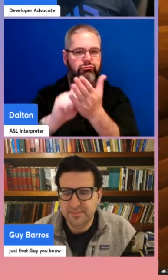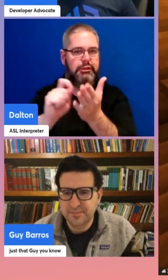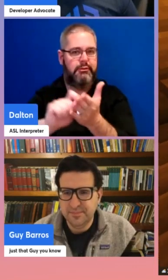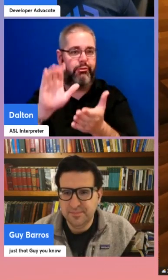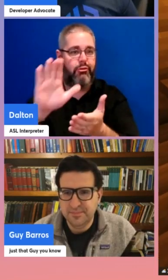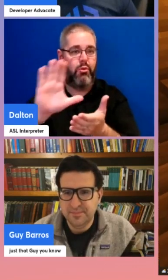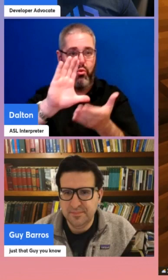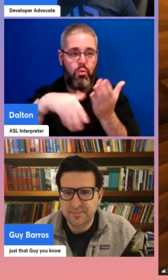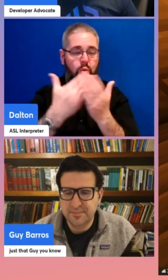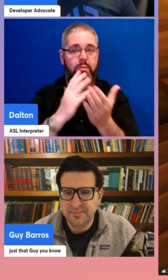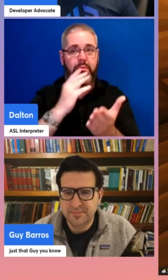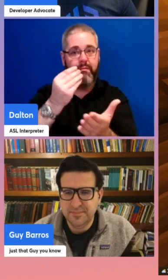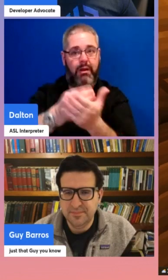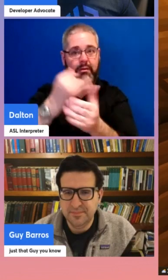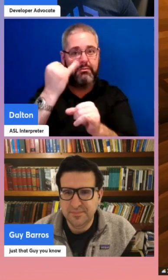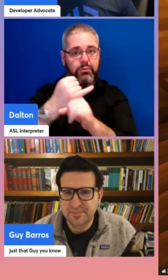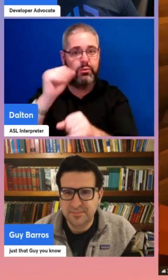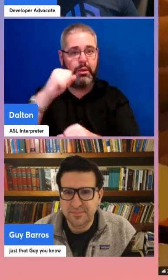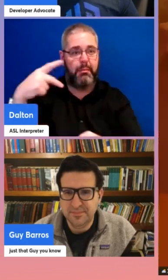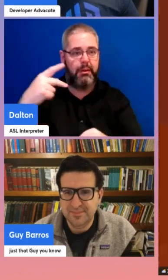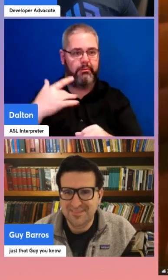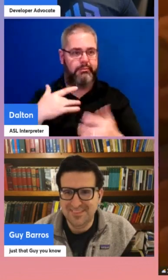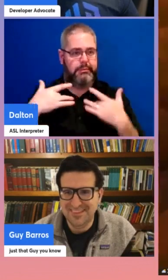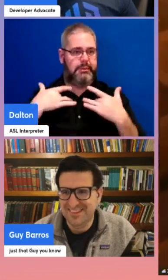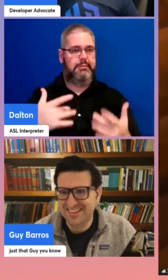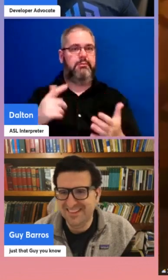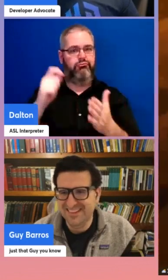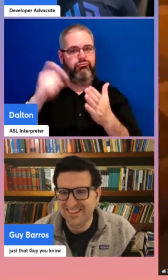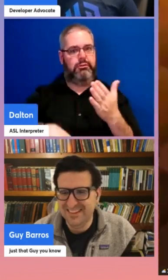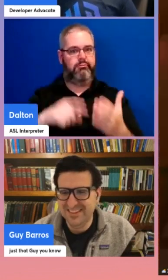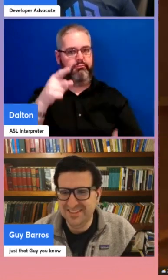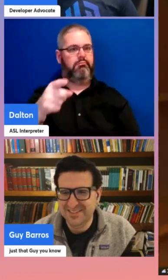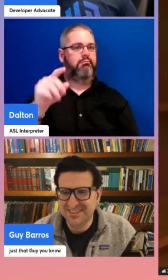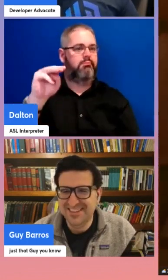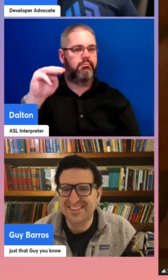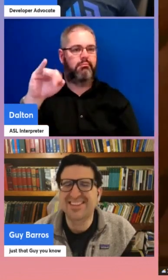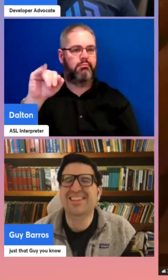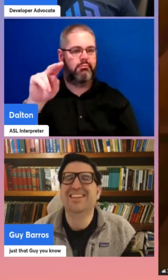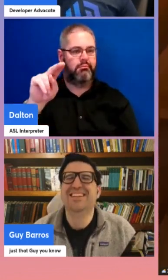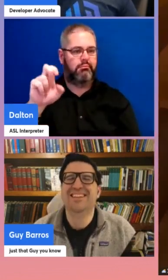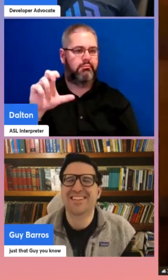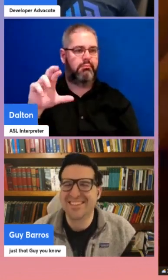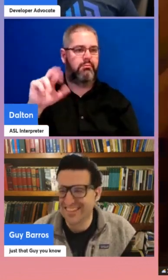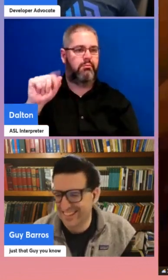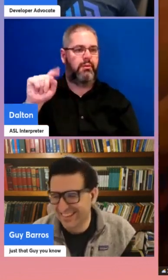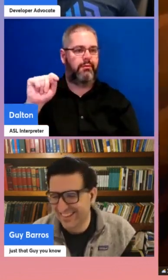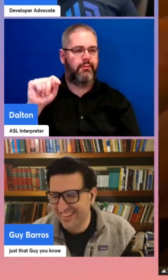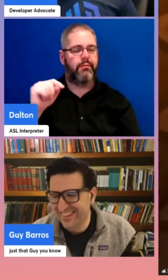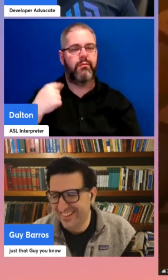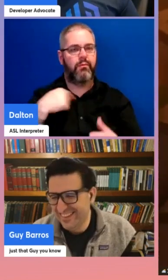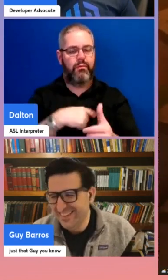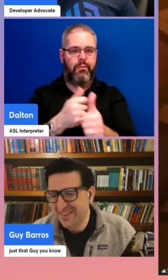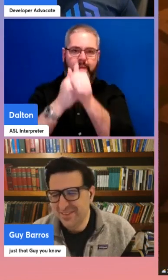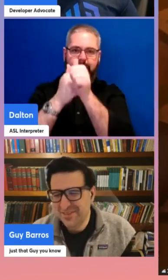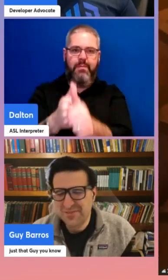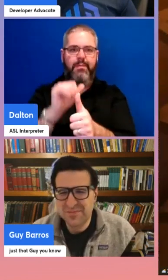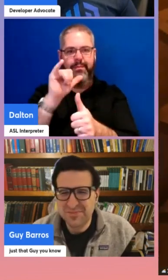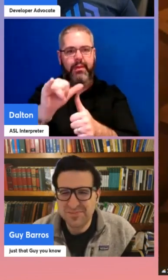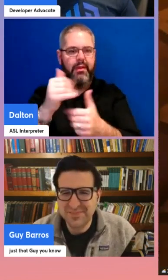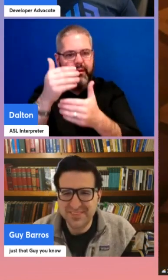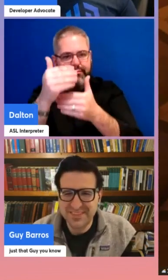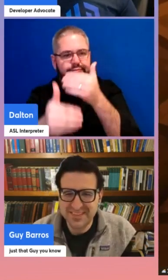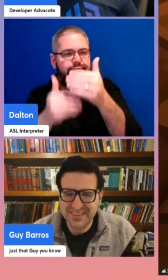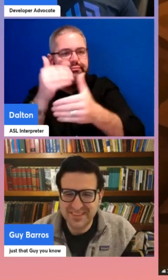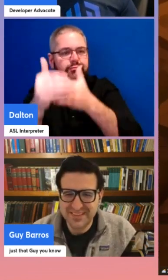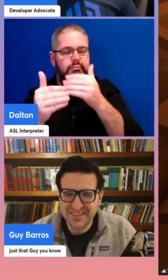financial institution applications are written in Minecraft. So we want to kind of follow that pattern and build a